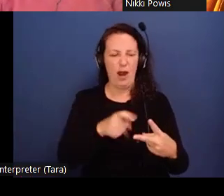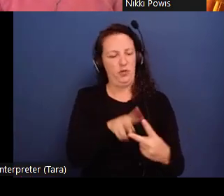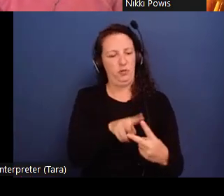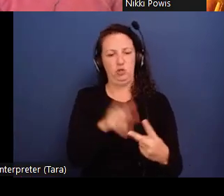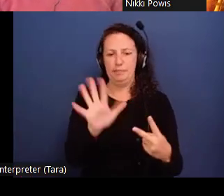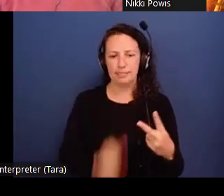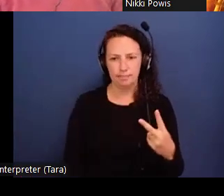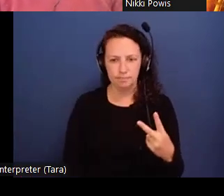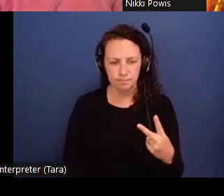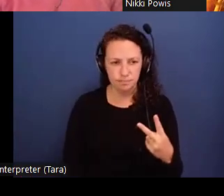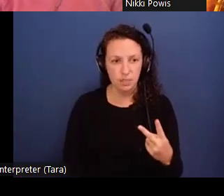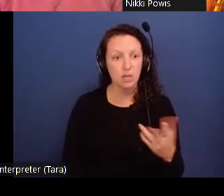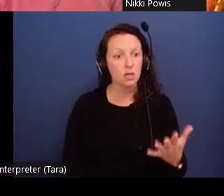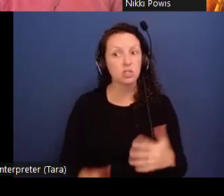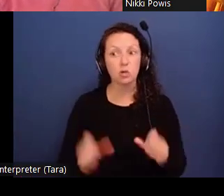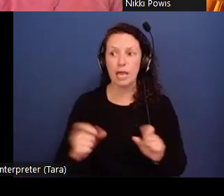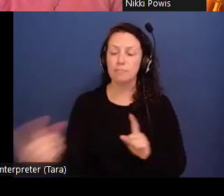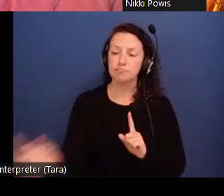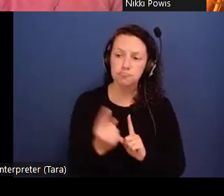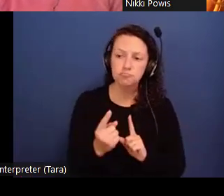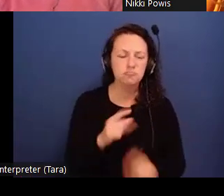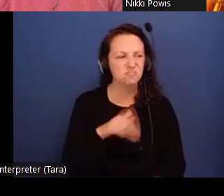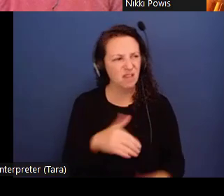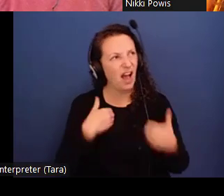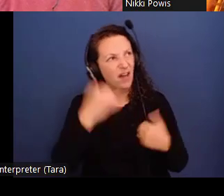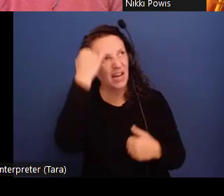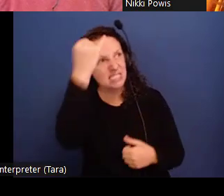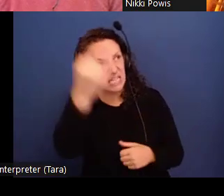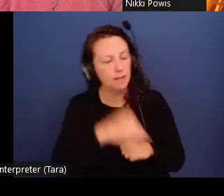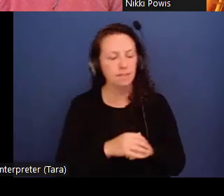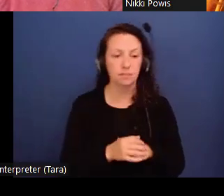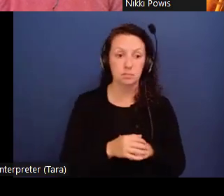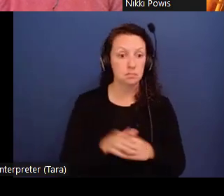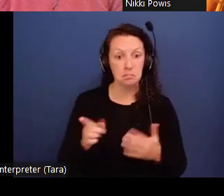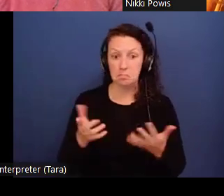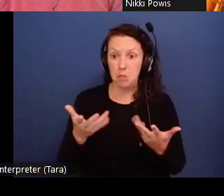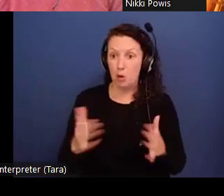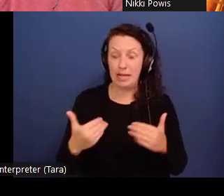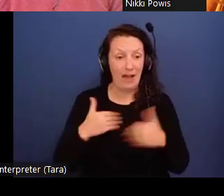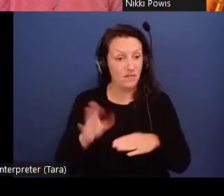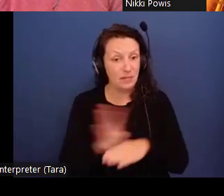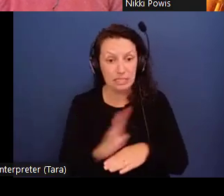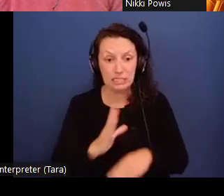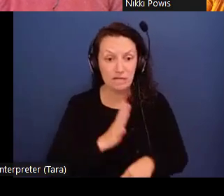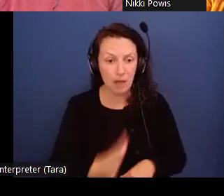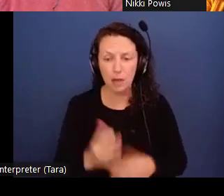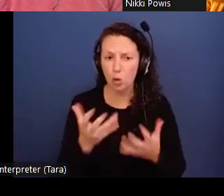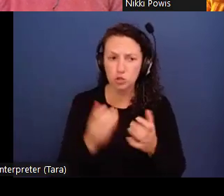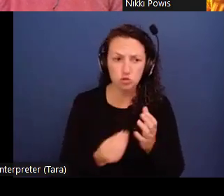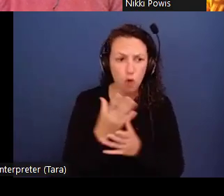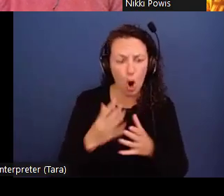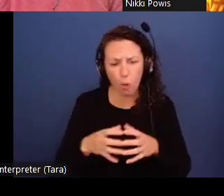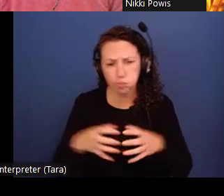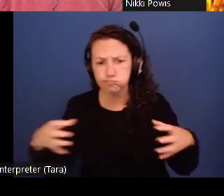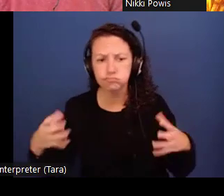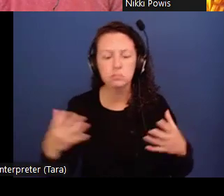that initial sparking idea. They can come to us with already an established business and they're needing to scale. They can come